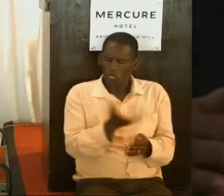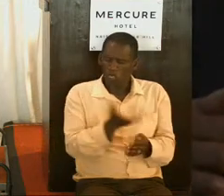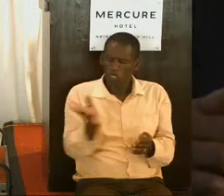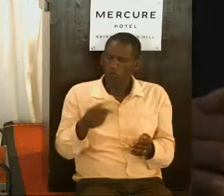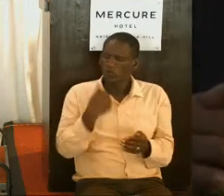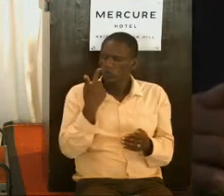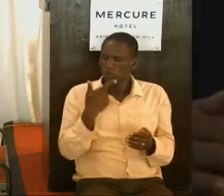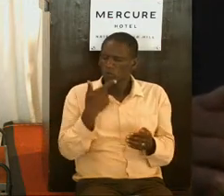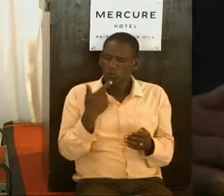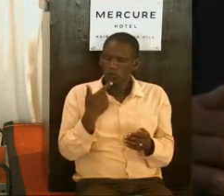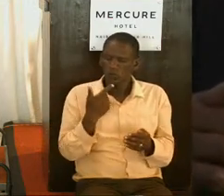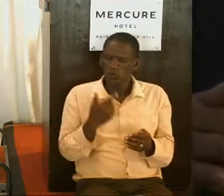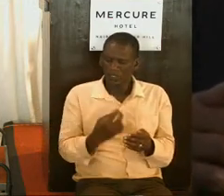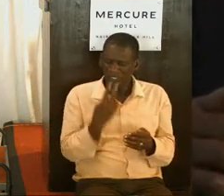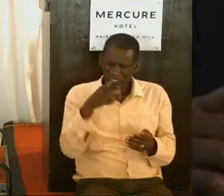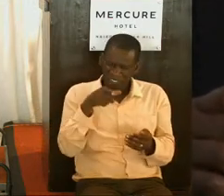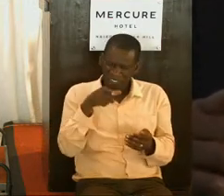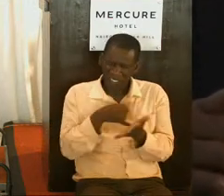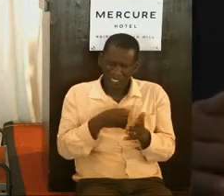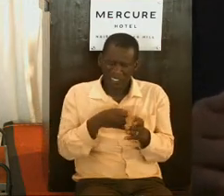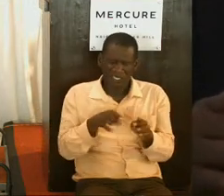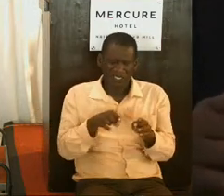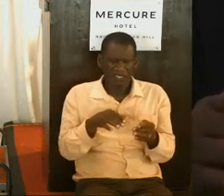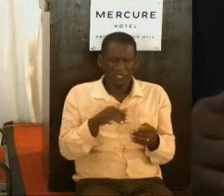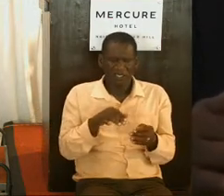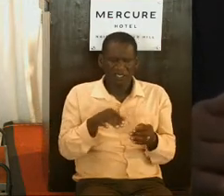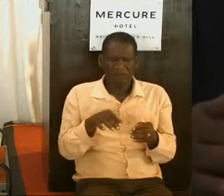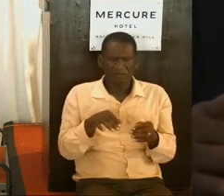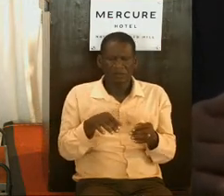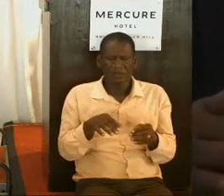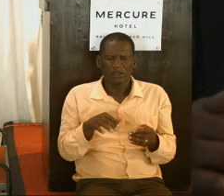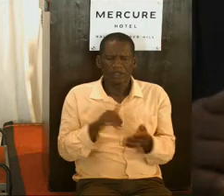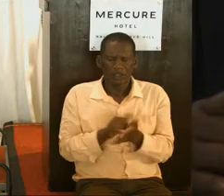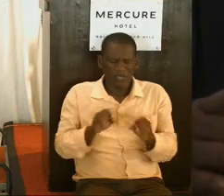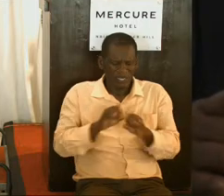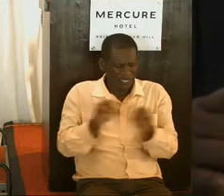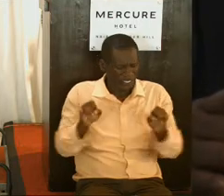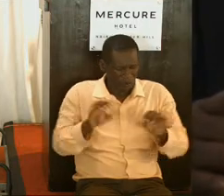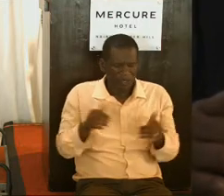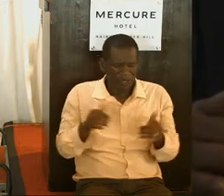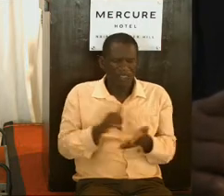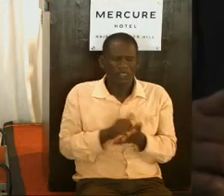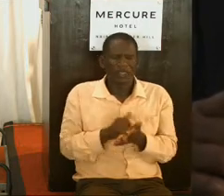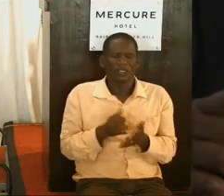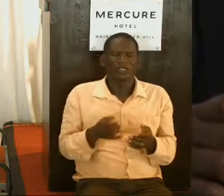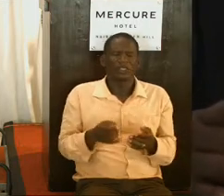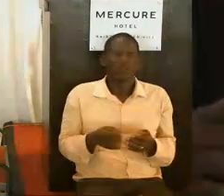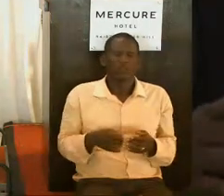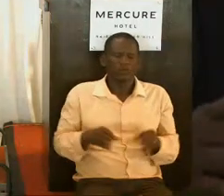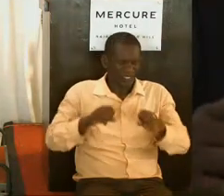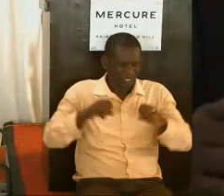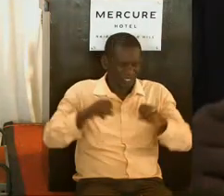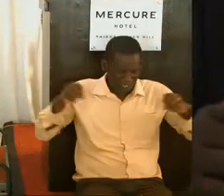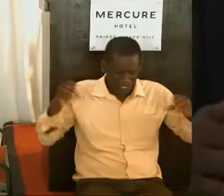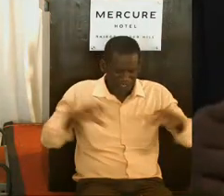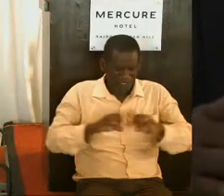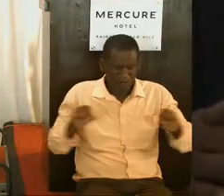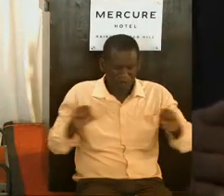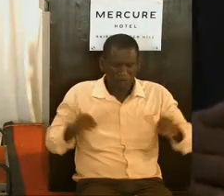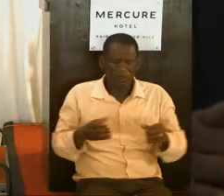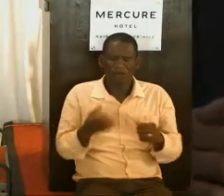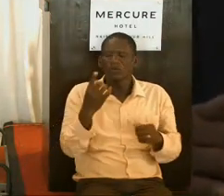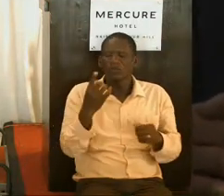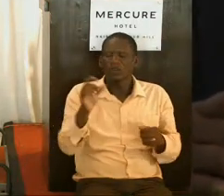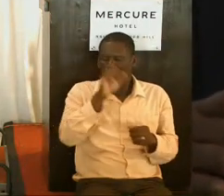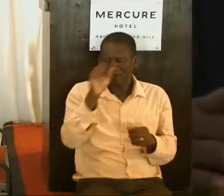who perceived it as much that there is a much transparency there was